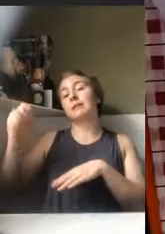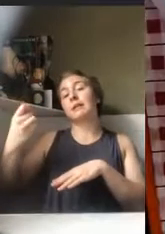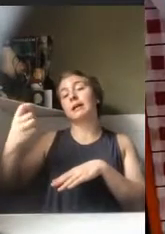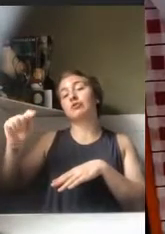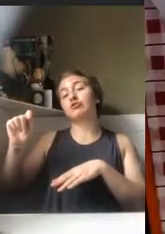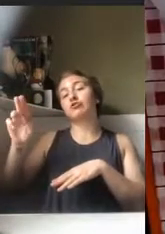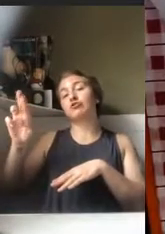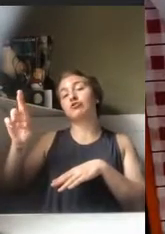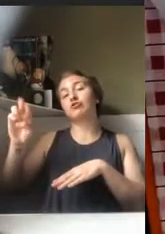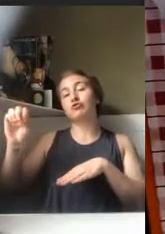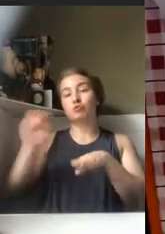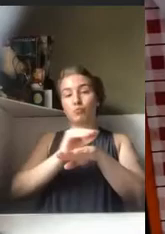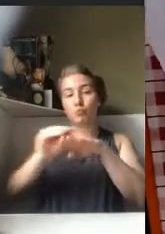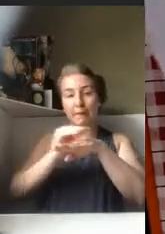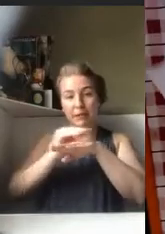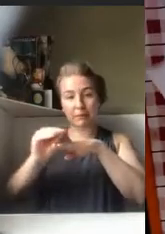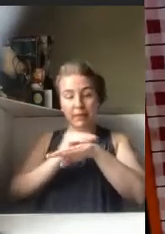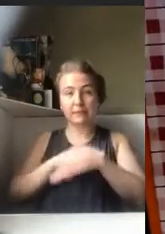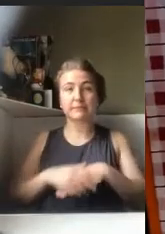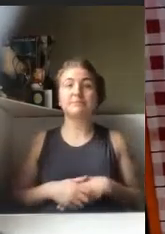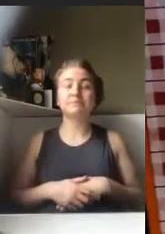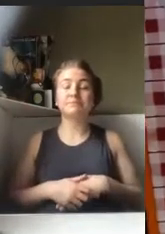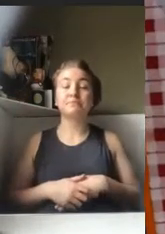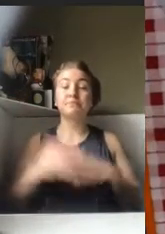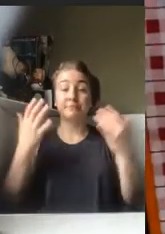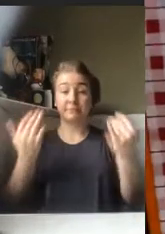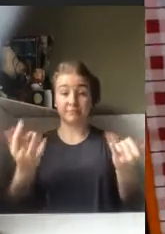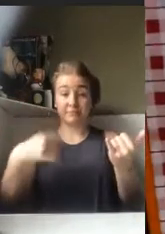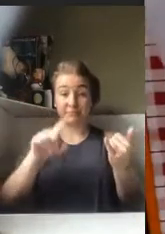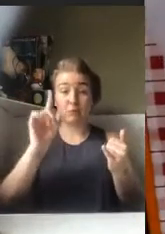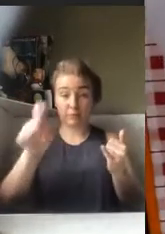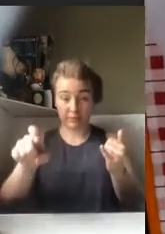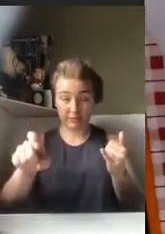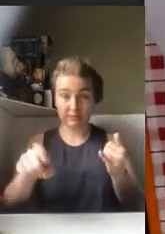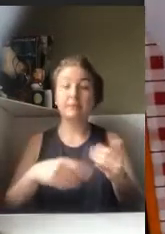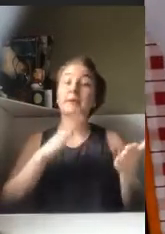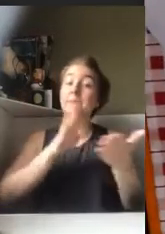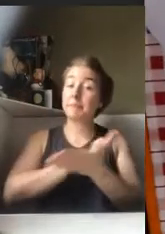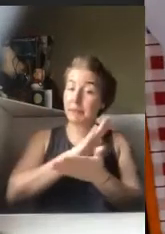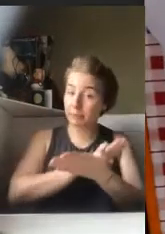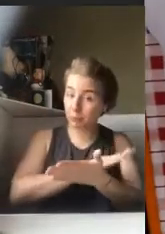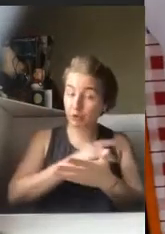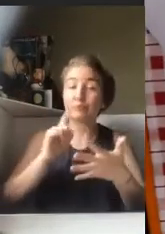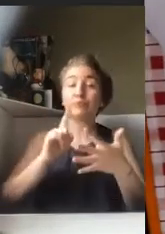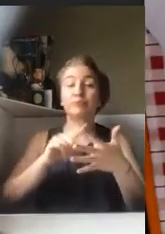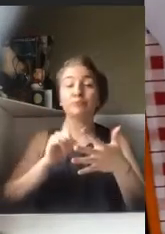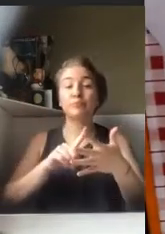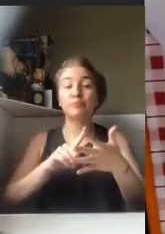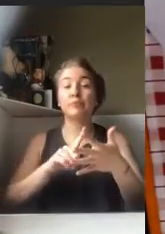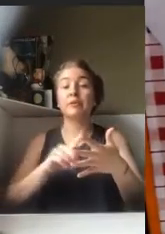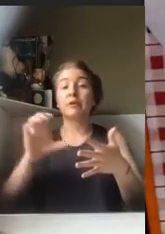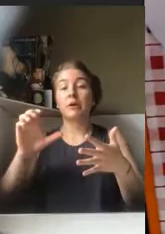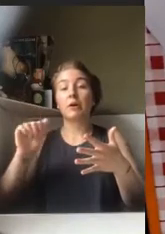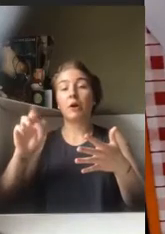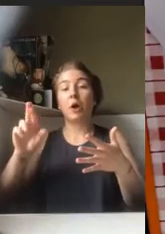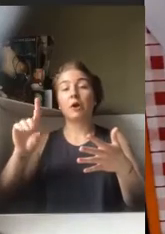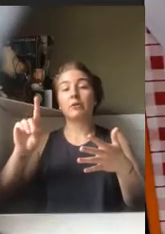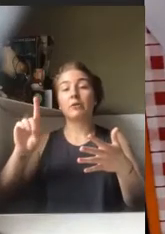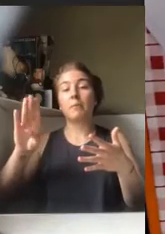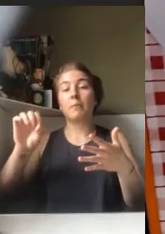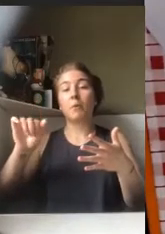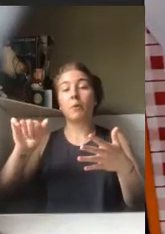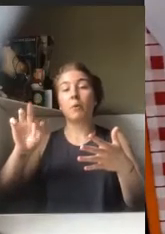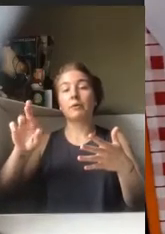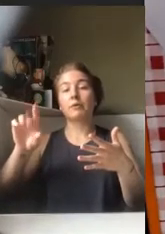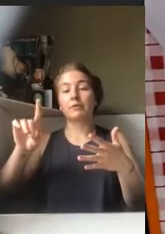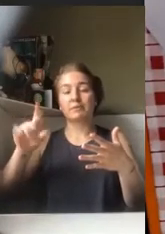this video. Here's what you'll need: paper, thin cardboard from any household packaging. I'm using an old